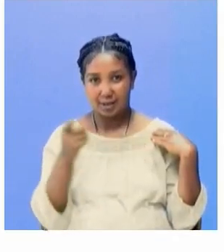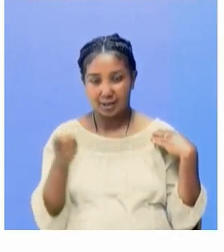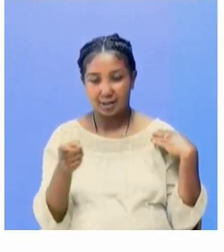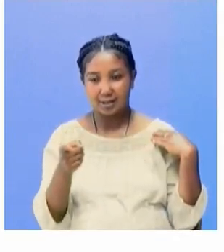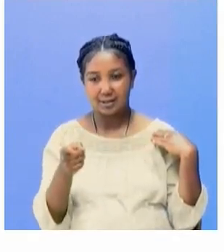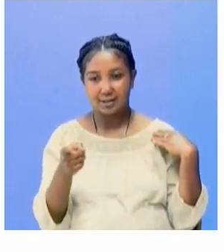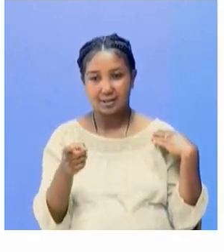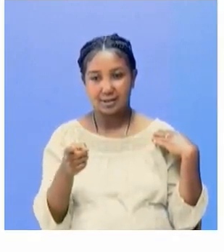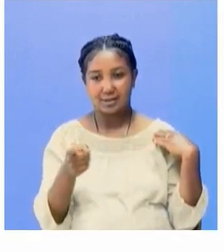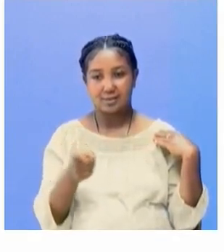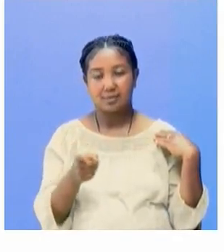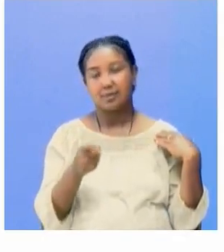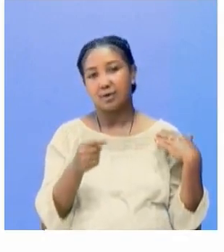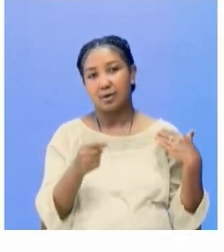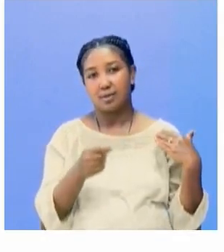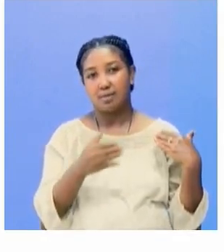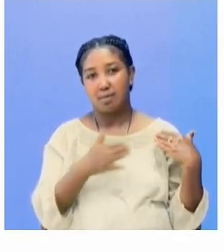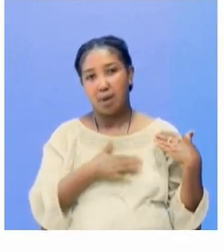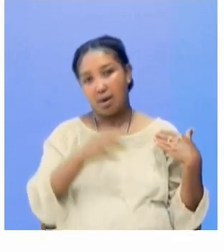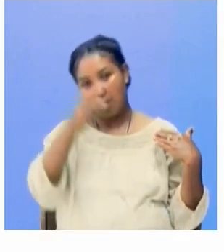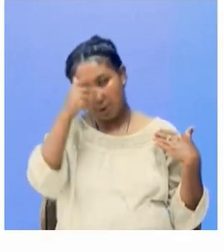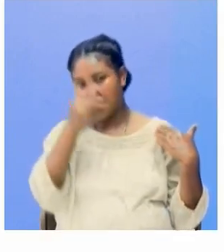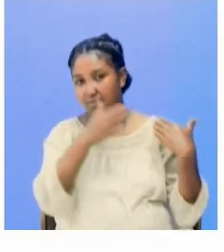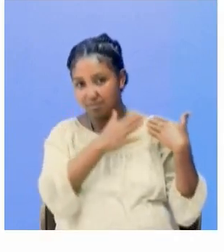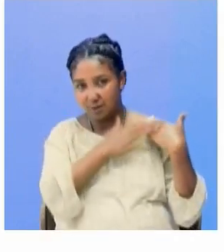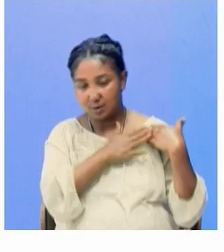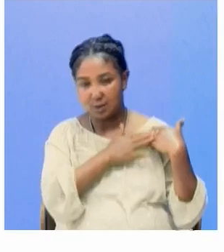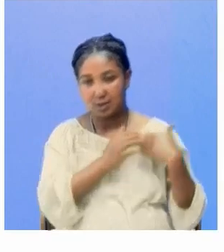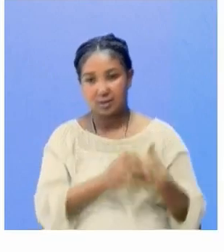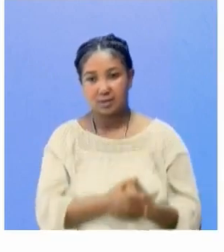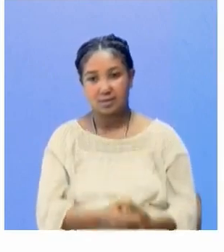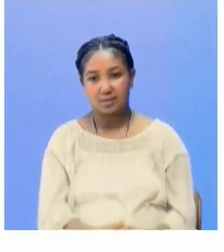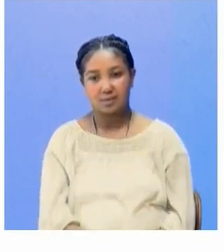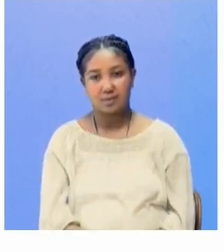also, this one is the subject.